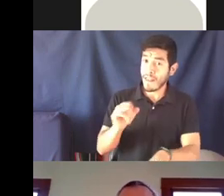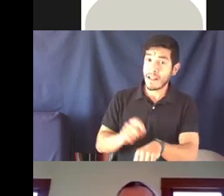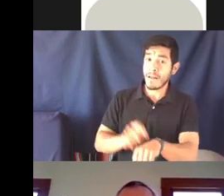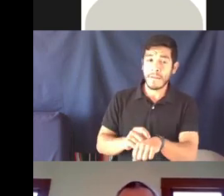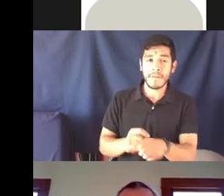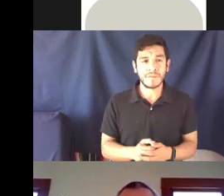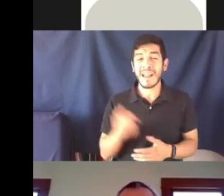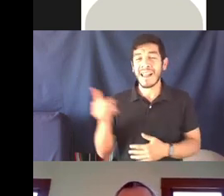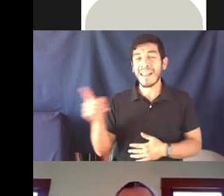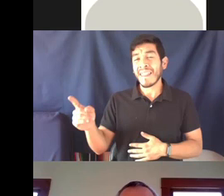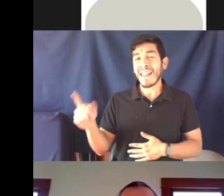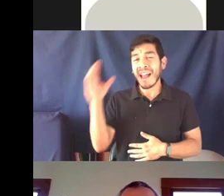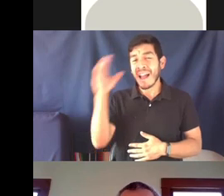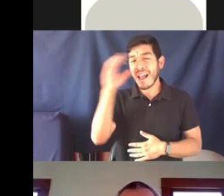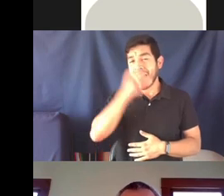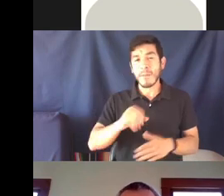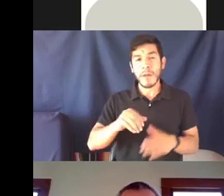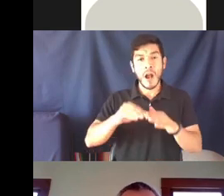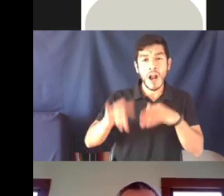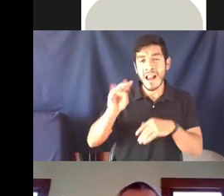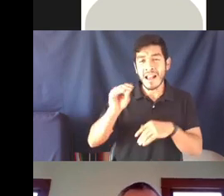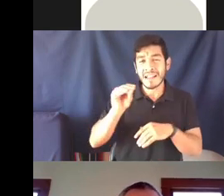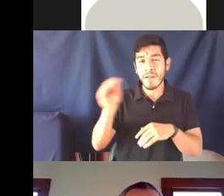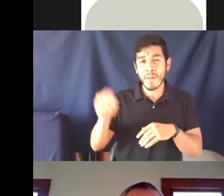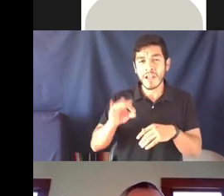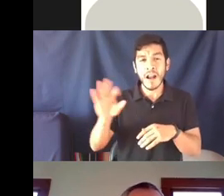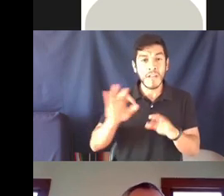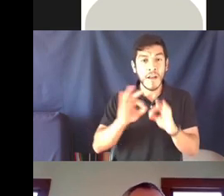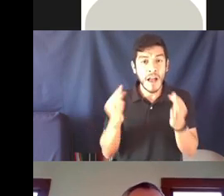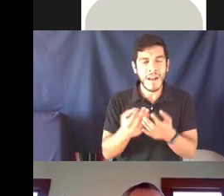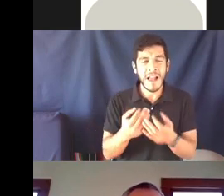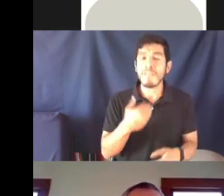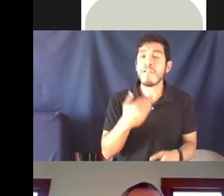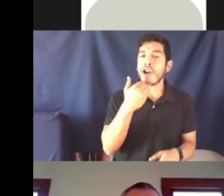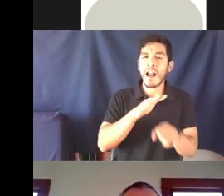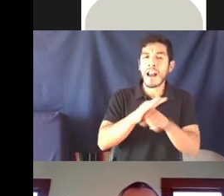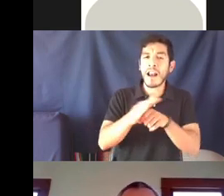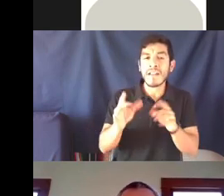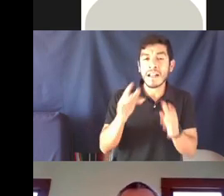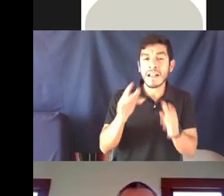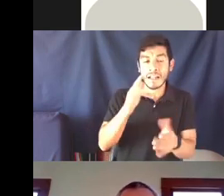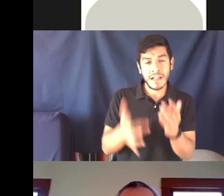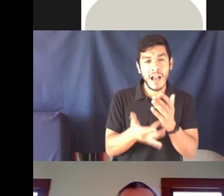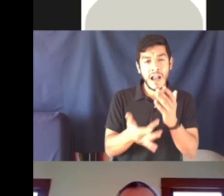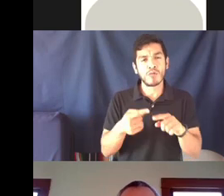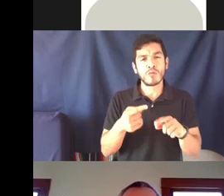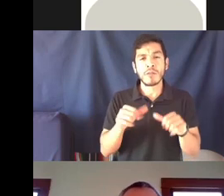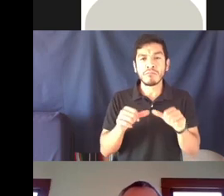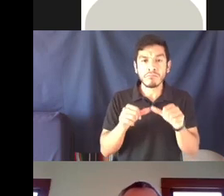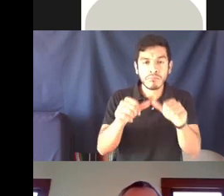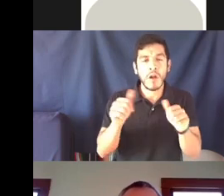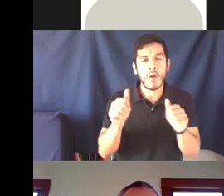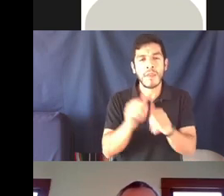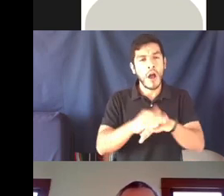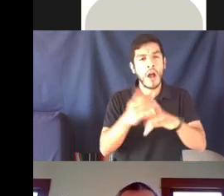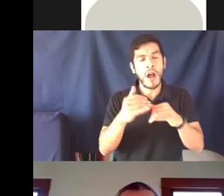good technology in the home to participate in virtual mentoring. I think that's gotten better since then. I know